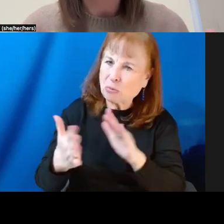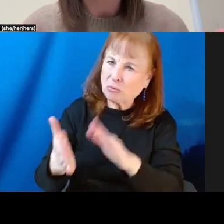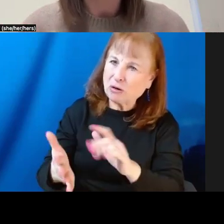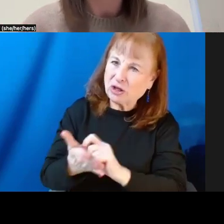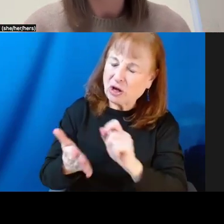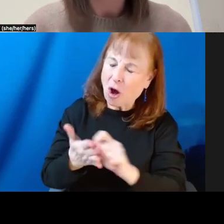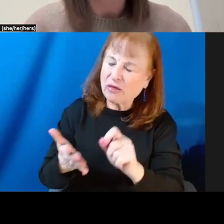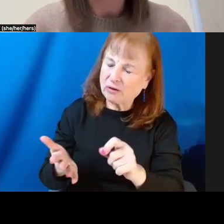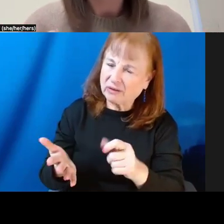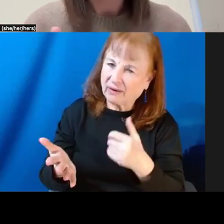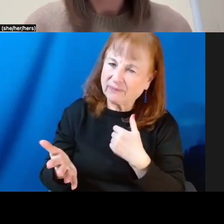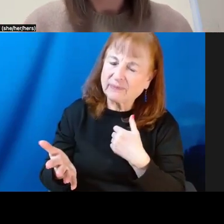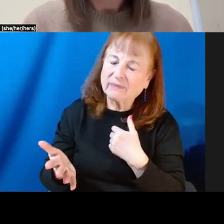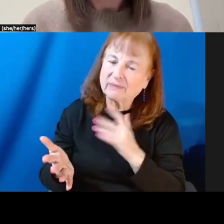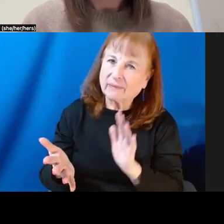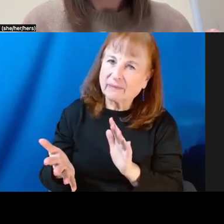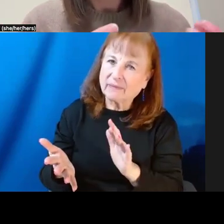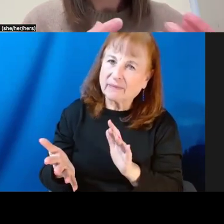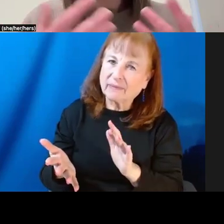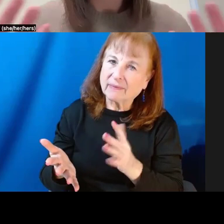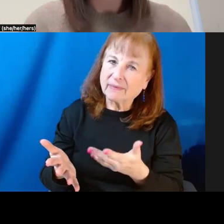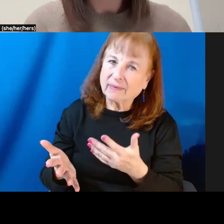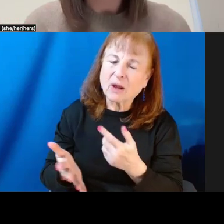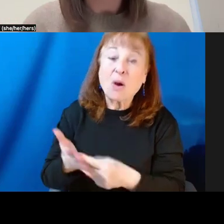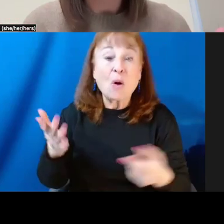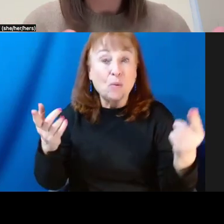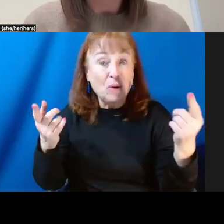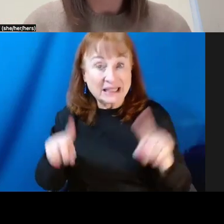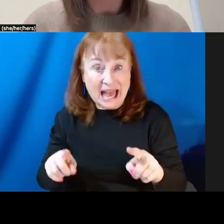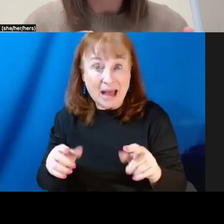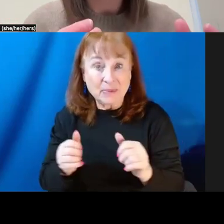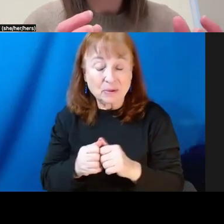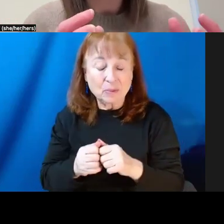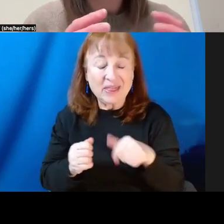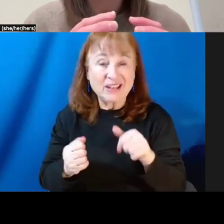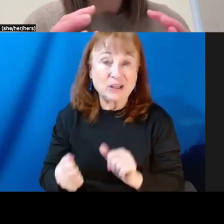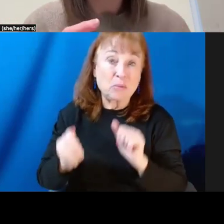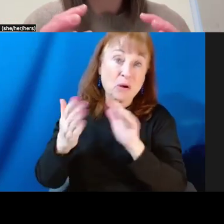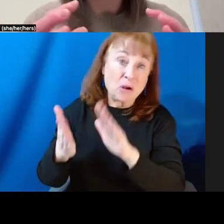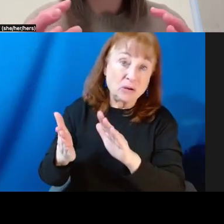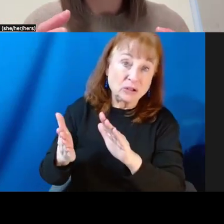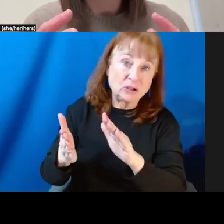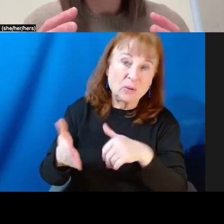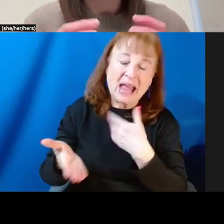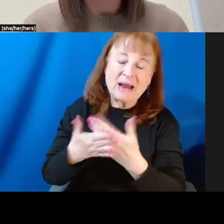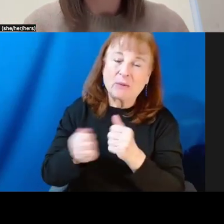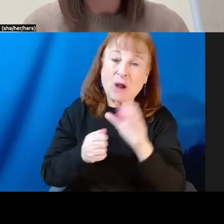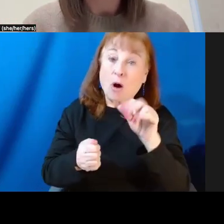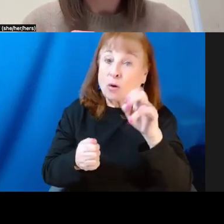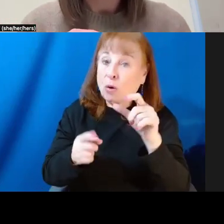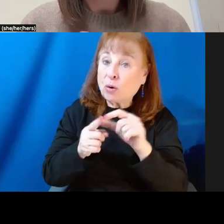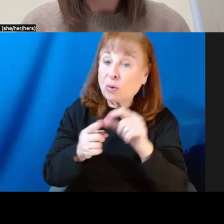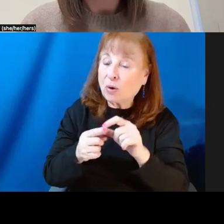have taken, for the most part, what's happened with this approach is that we end up with core word